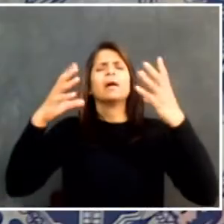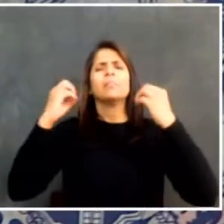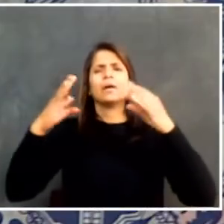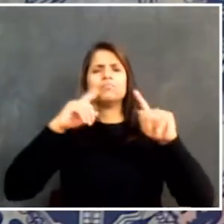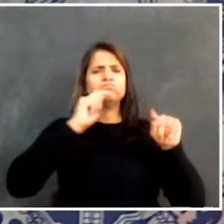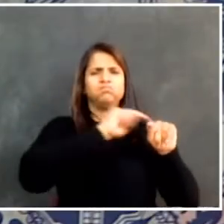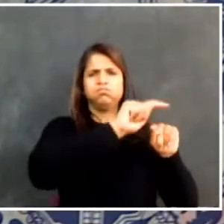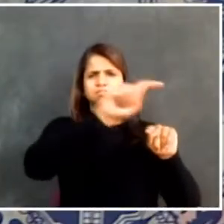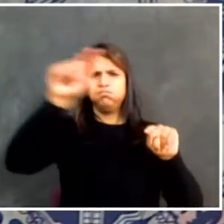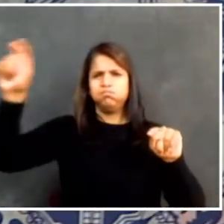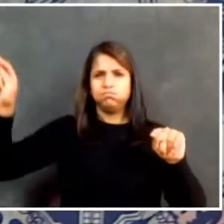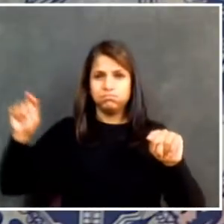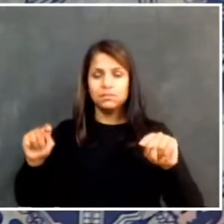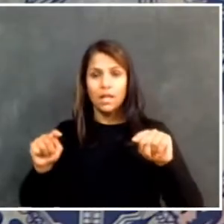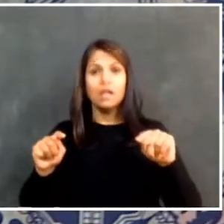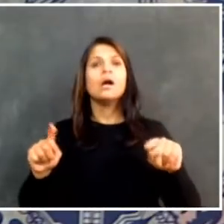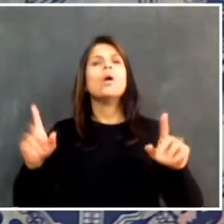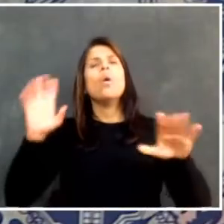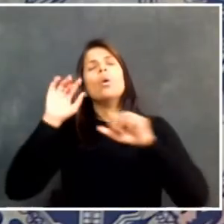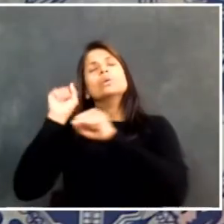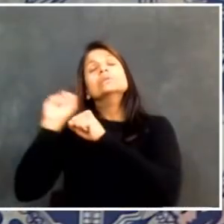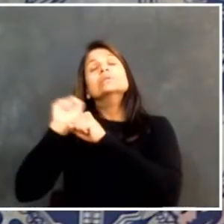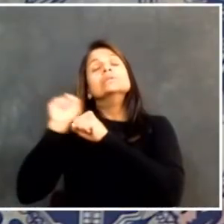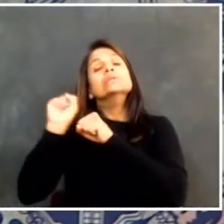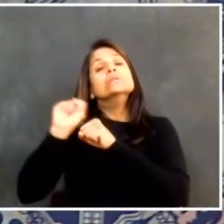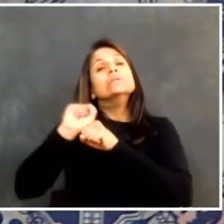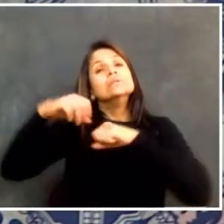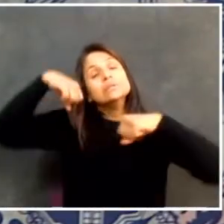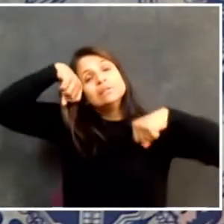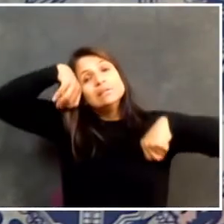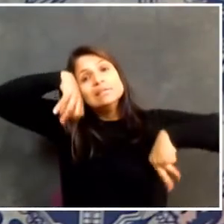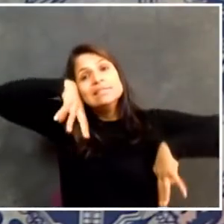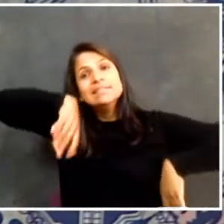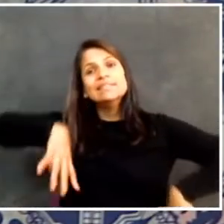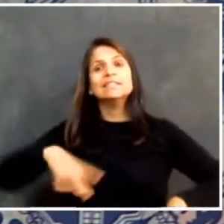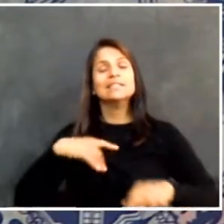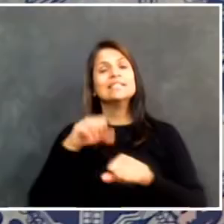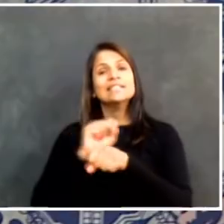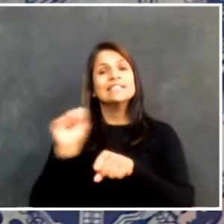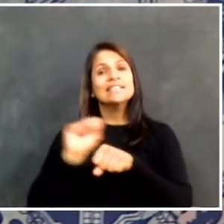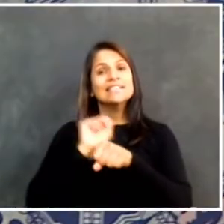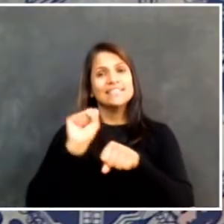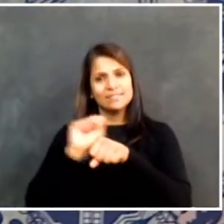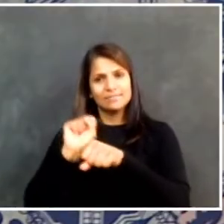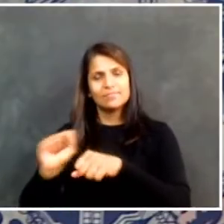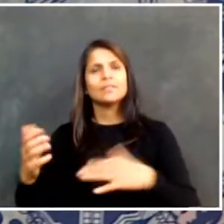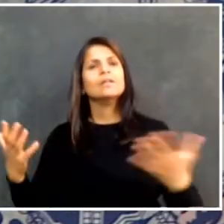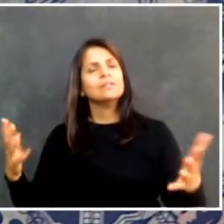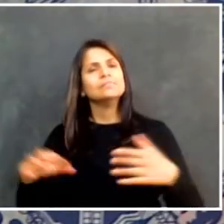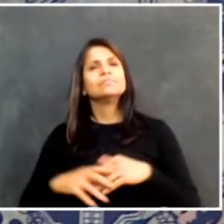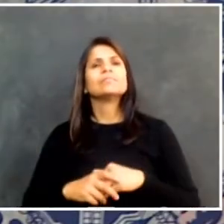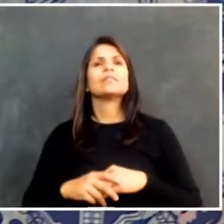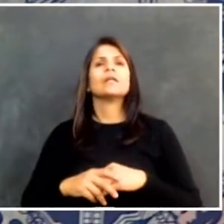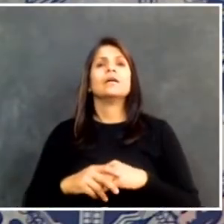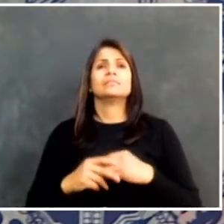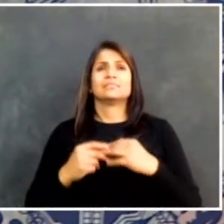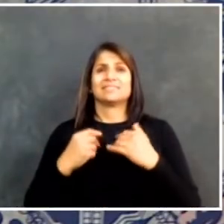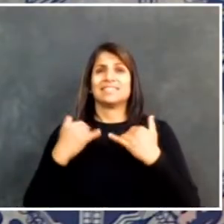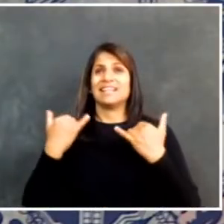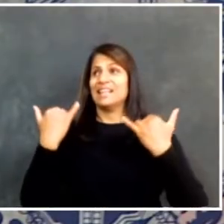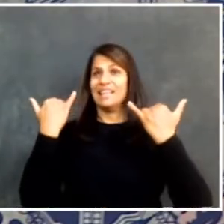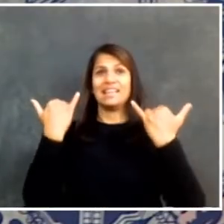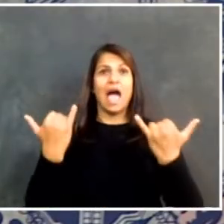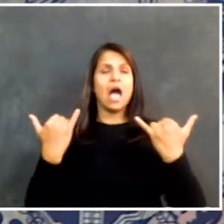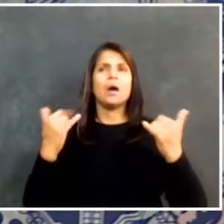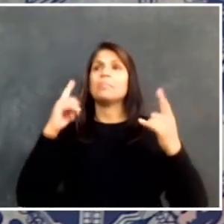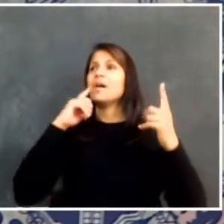everyone understood that we were saying goodbye to anything that was normal and just working every single day nonstop